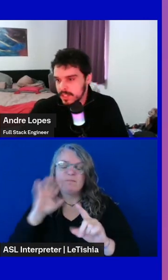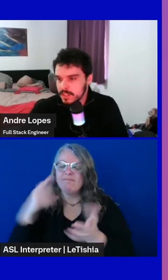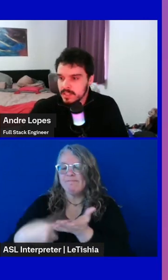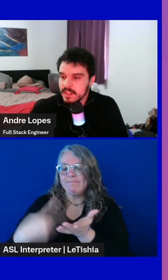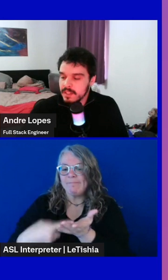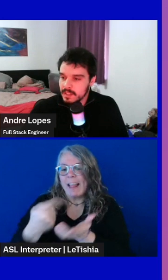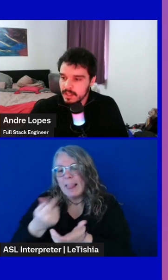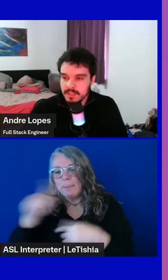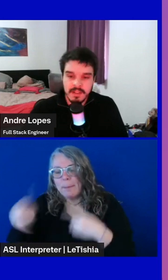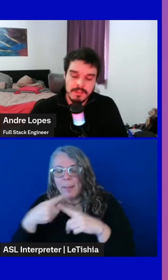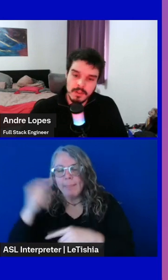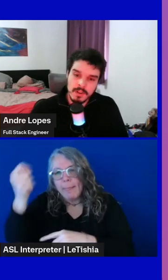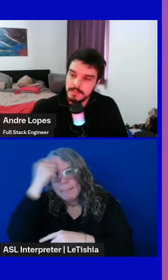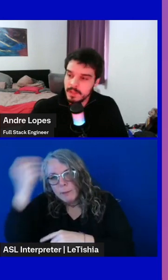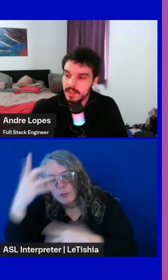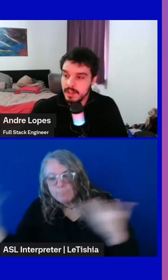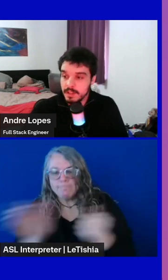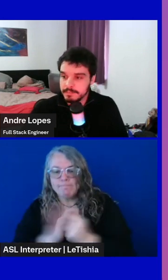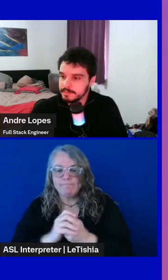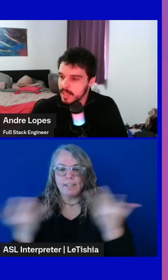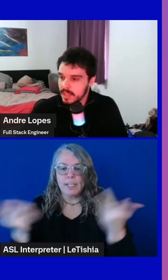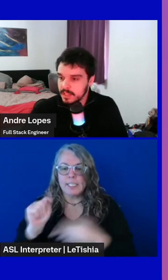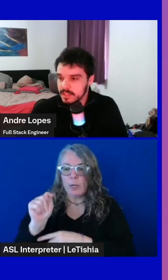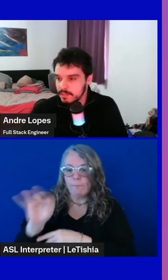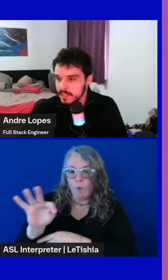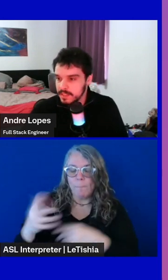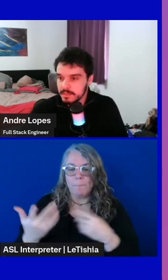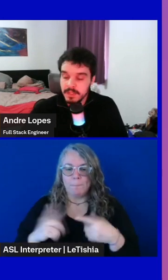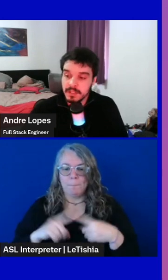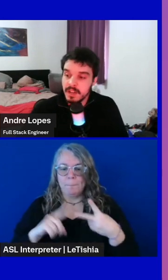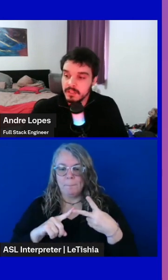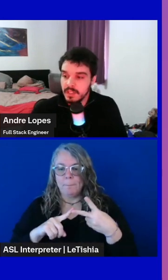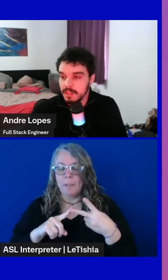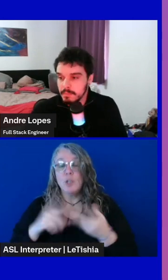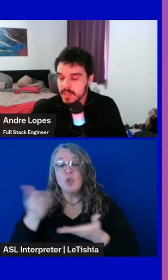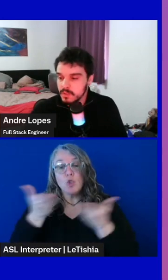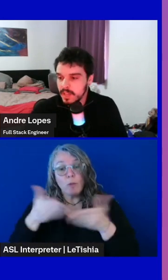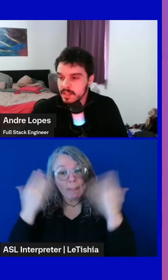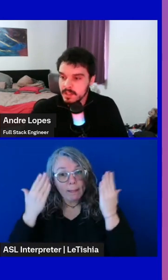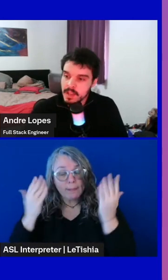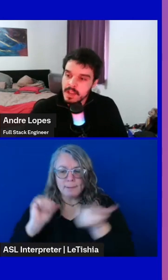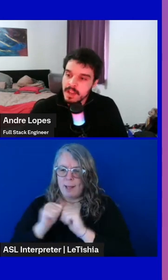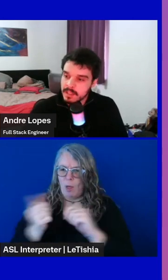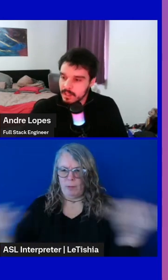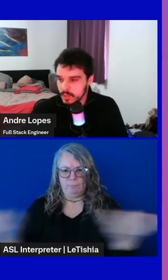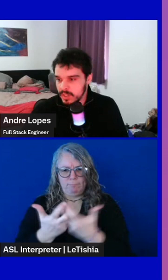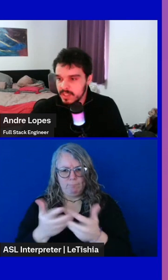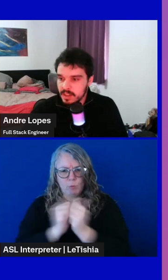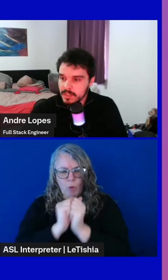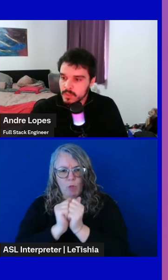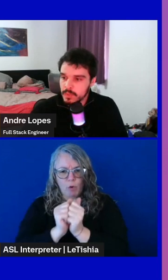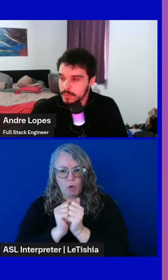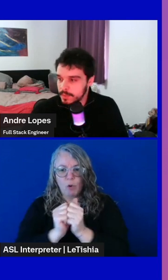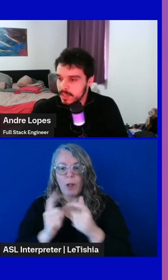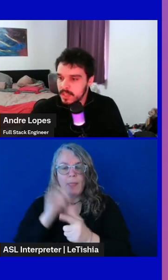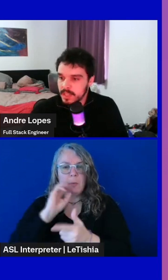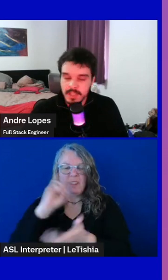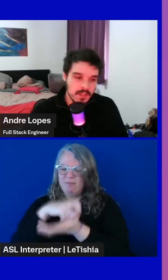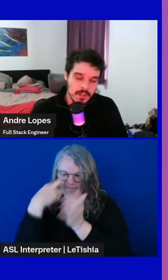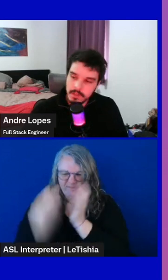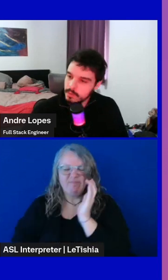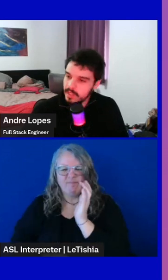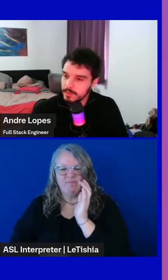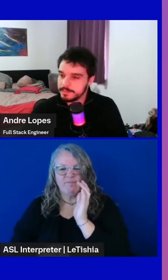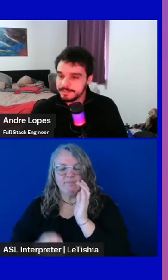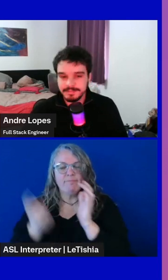of the theories like Terraform and serverless and how they match together, and then we're gonna dive into